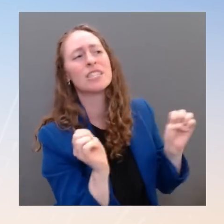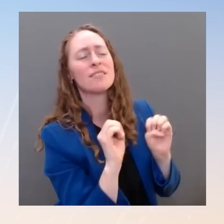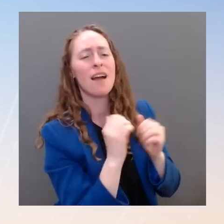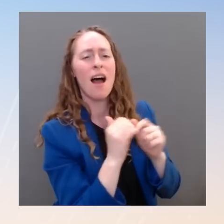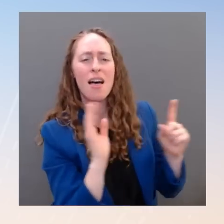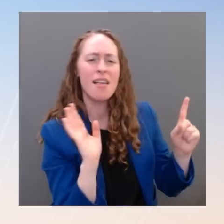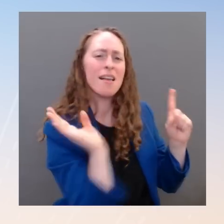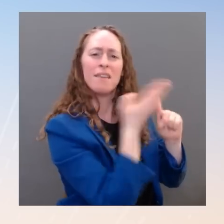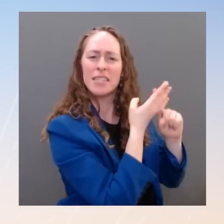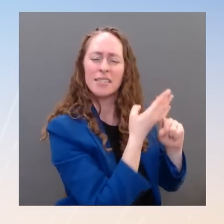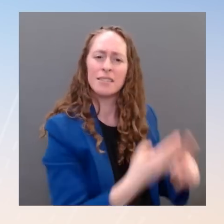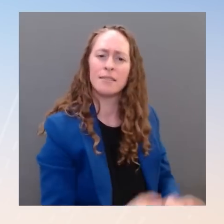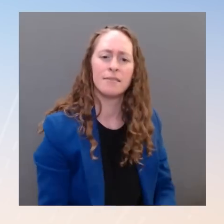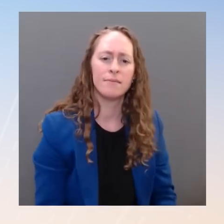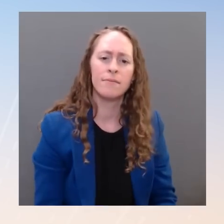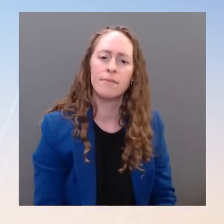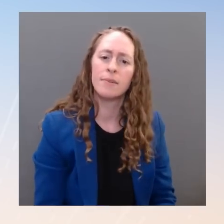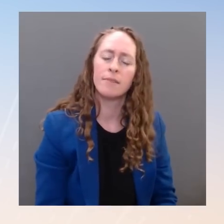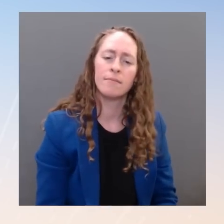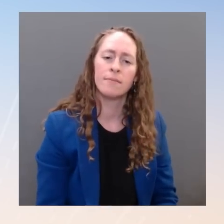well as the COVID funding, which is